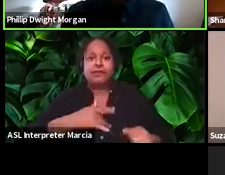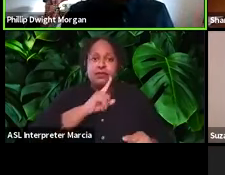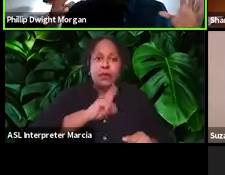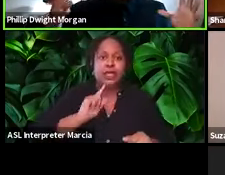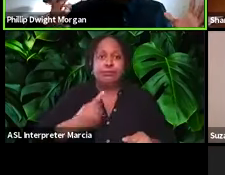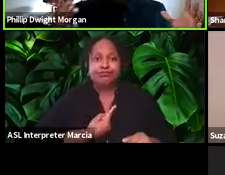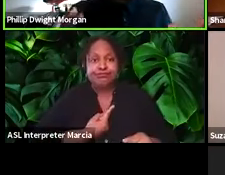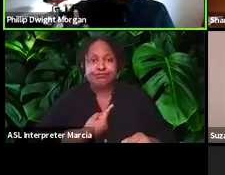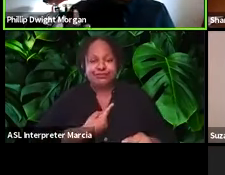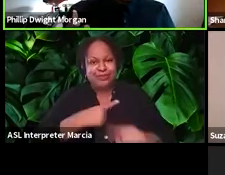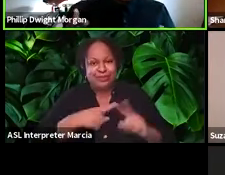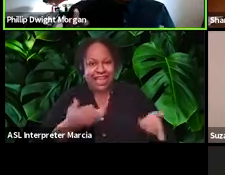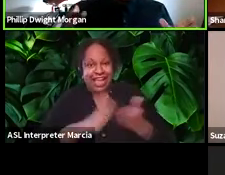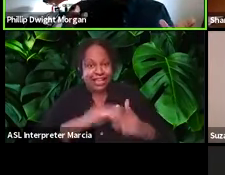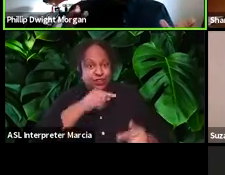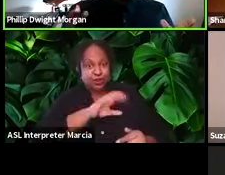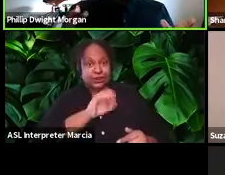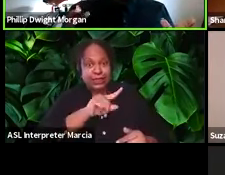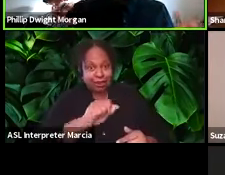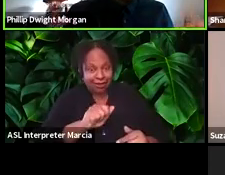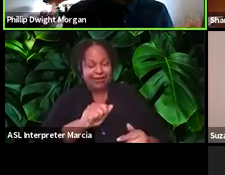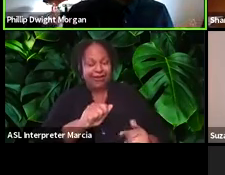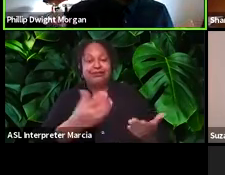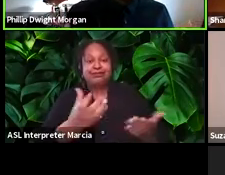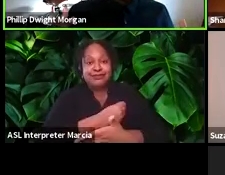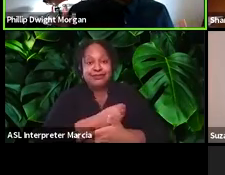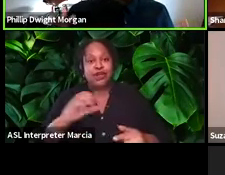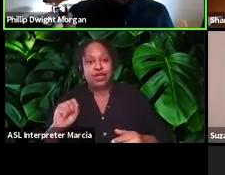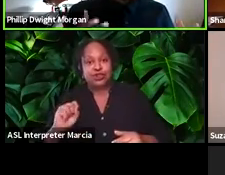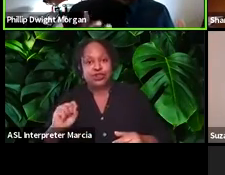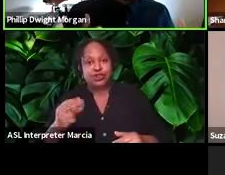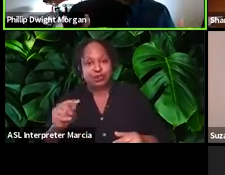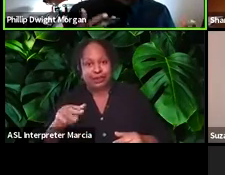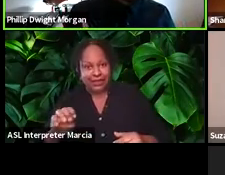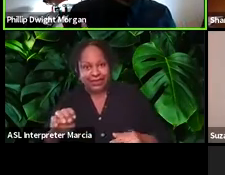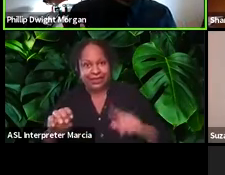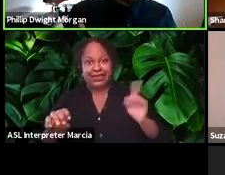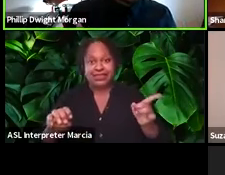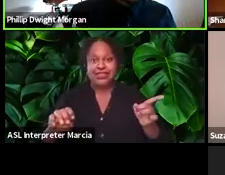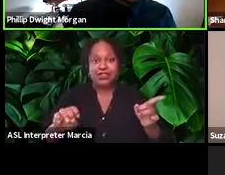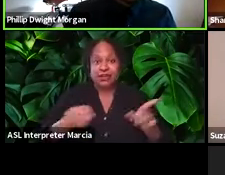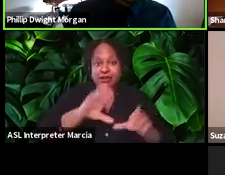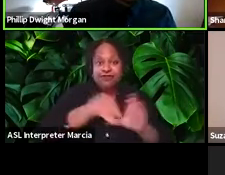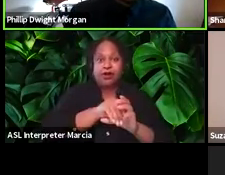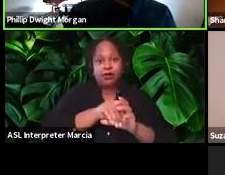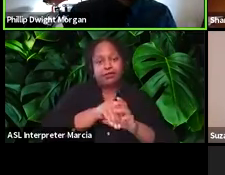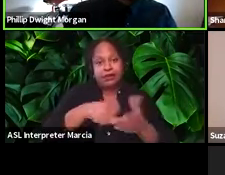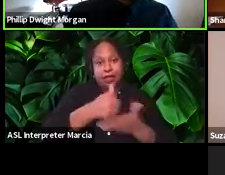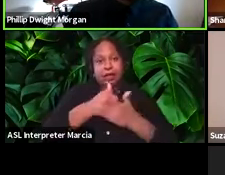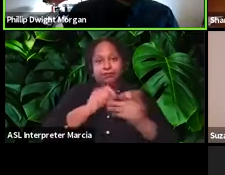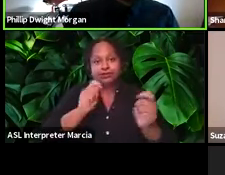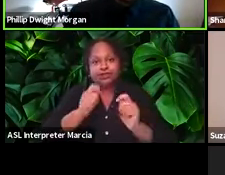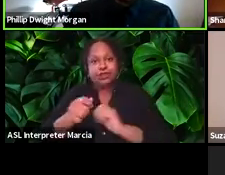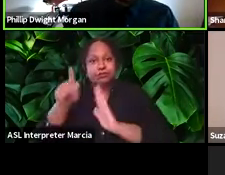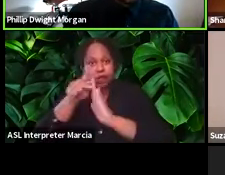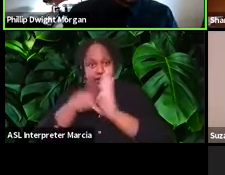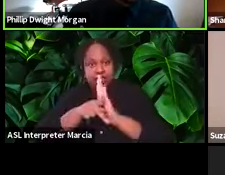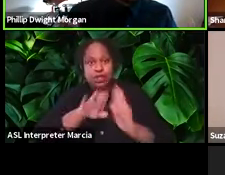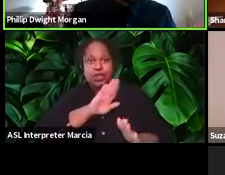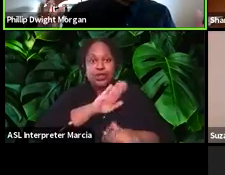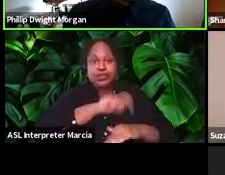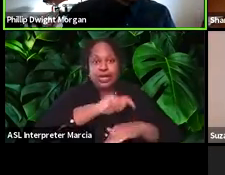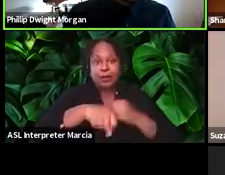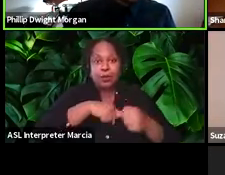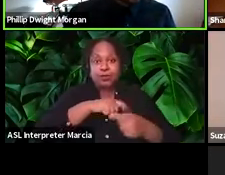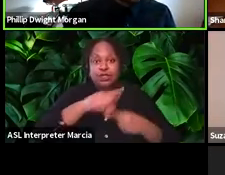is, you know, like Sharmarke, you have also been able to secure a seat at the policy making table. For you, it was in 2015